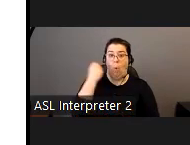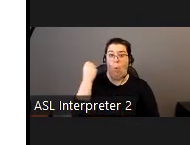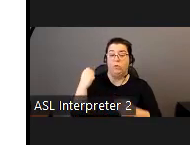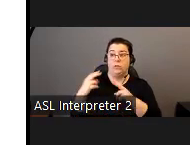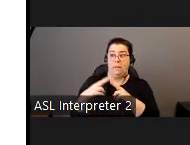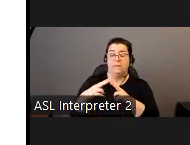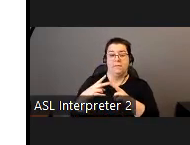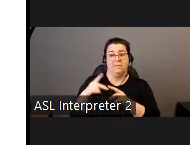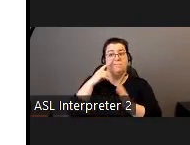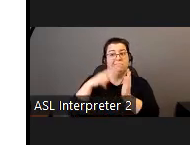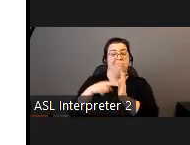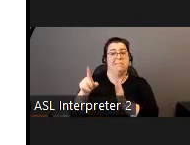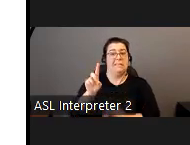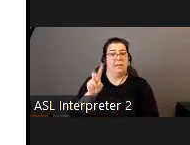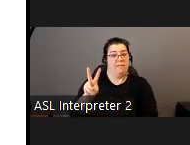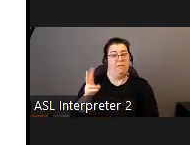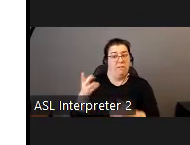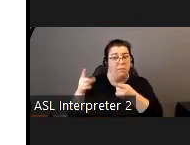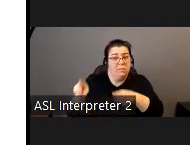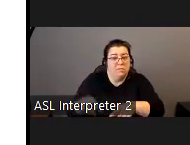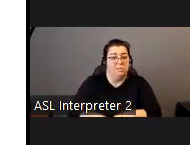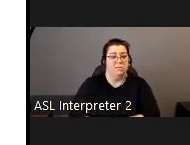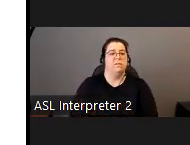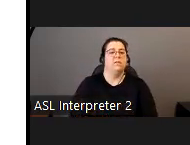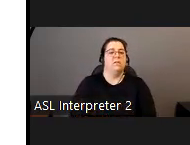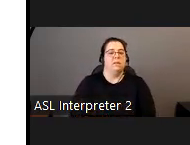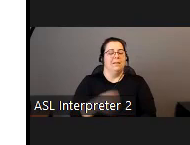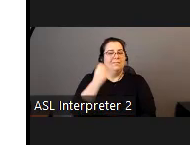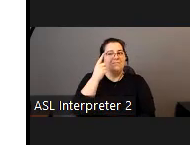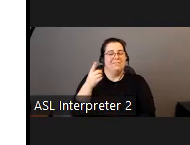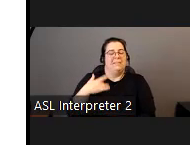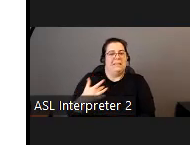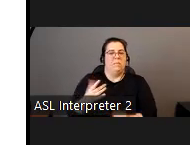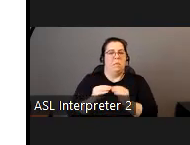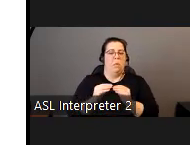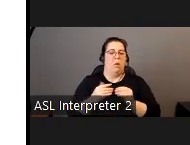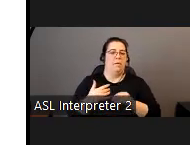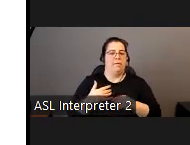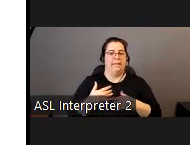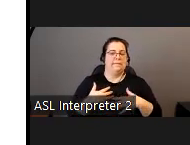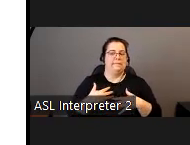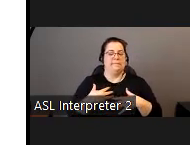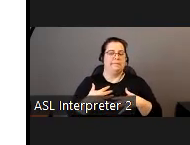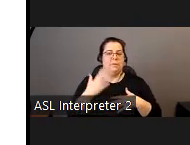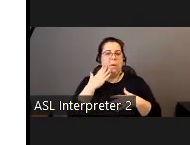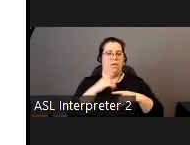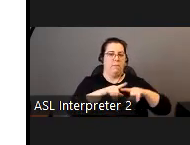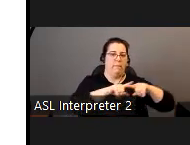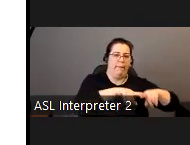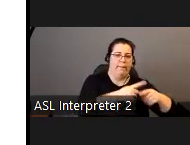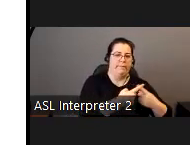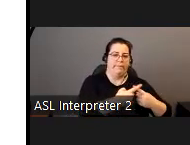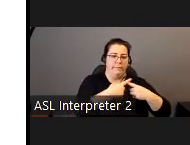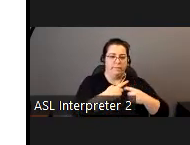may be more reluctant, experiencing more kind of dependency. Screening for mental health and physical health